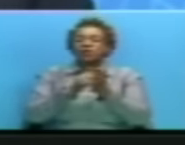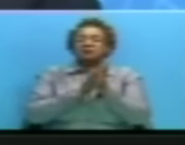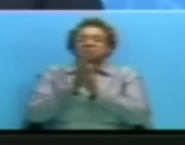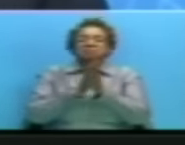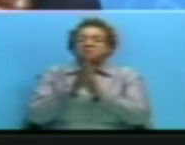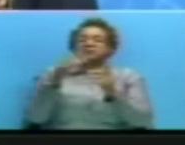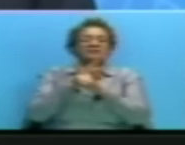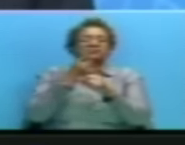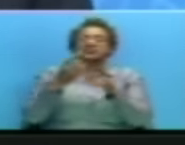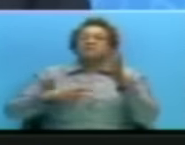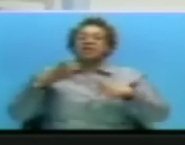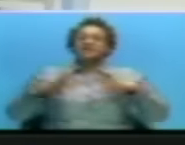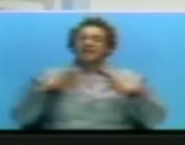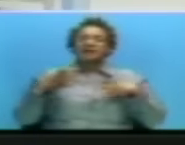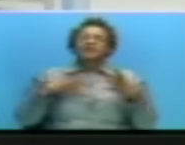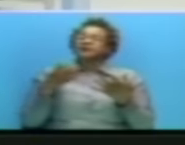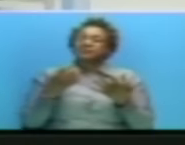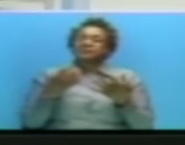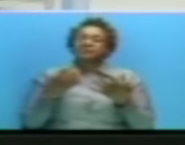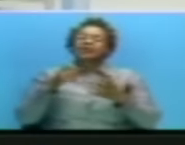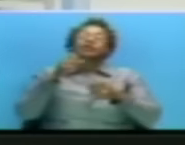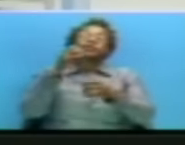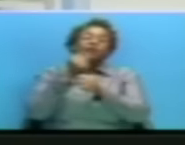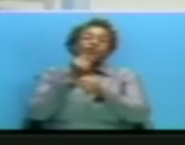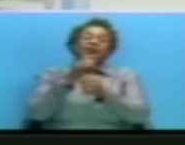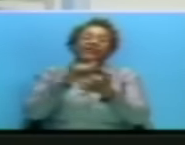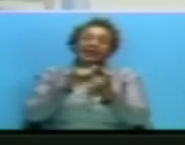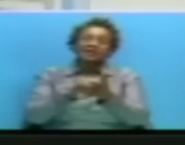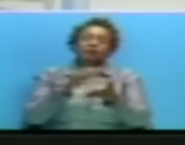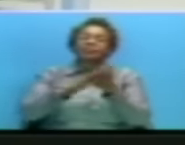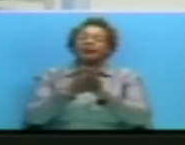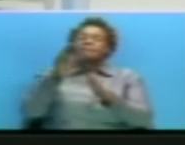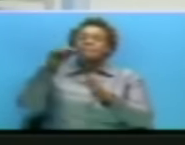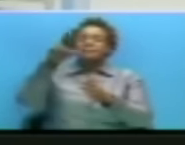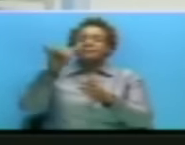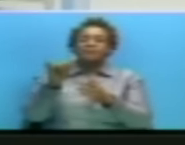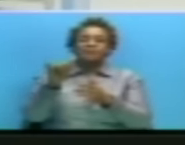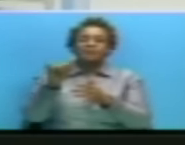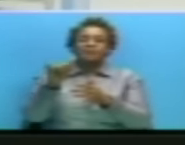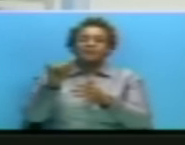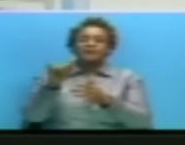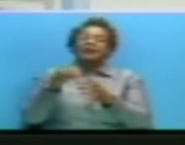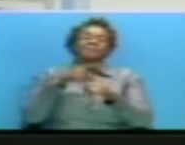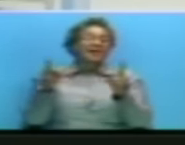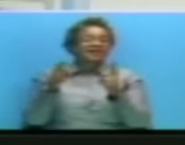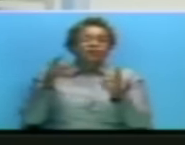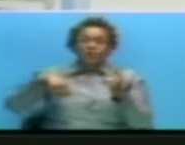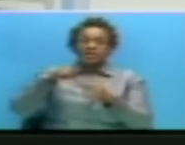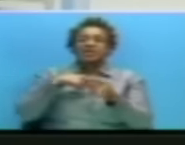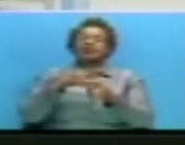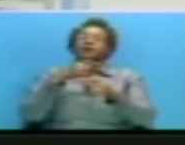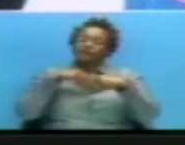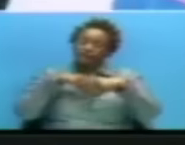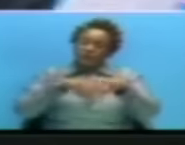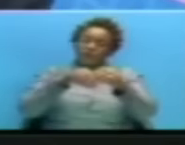kids to behave and stop burning schools, by so doing you become a moral police, so be it. So you see yourself as a moral police in that sense? We operate strictly